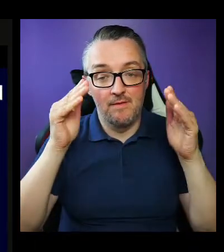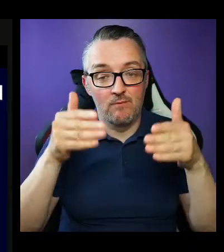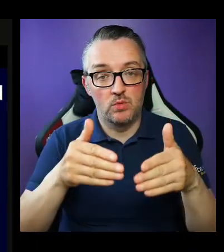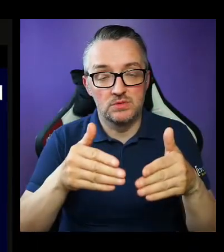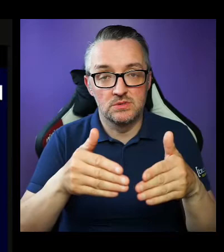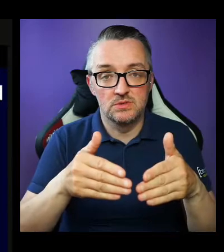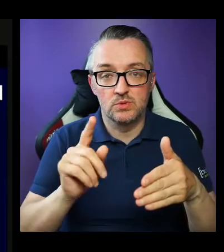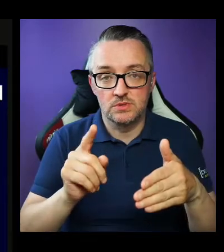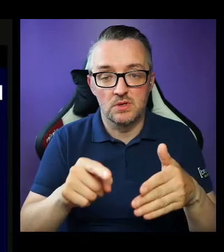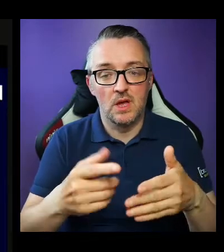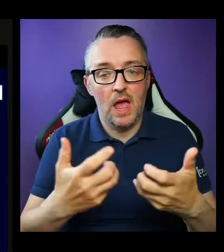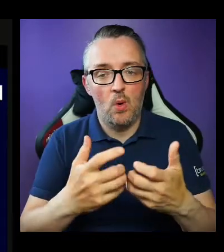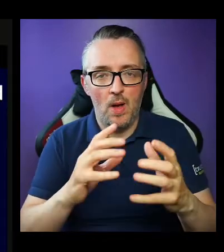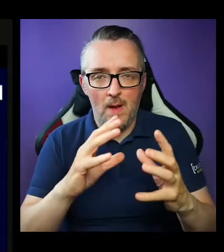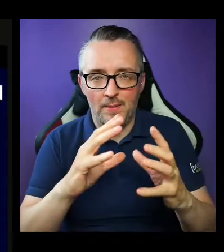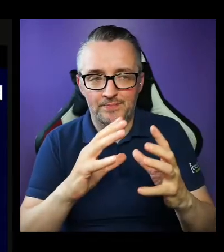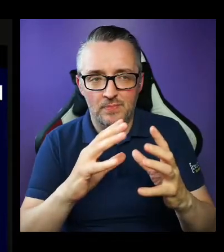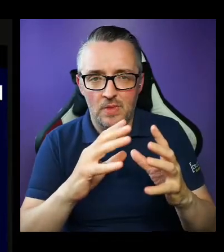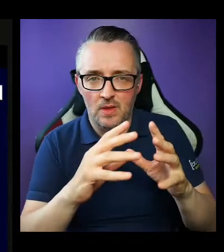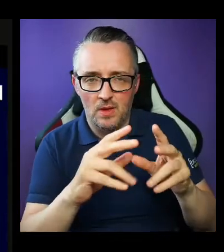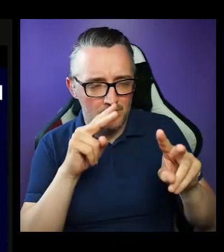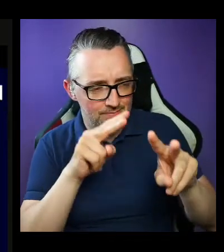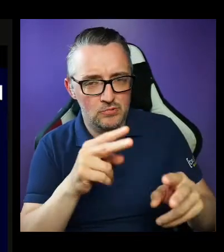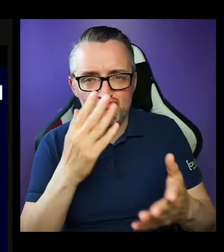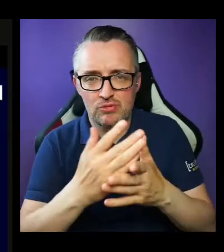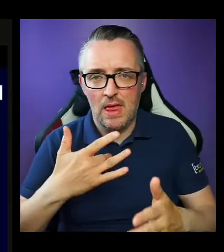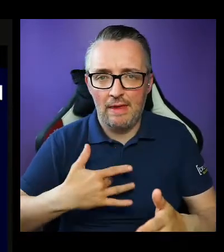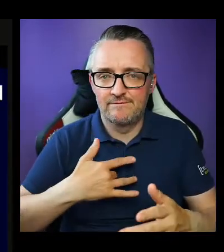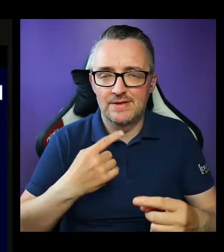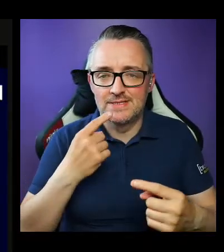this modeling your data with